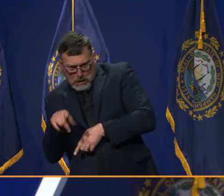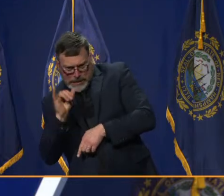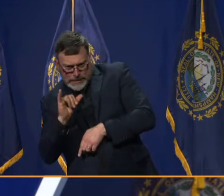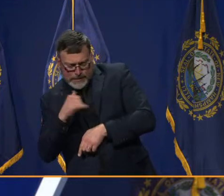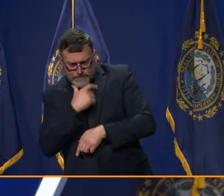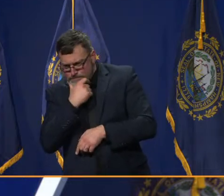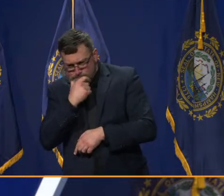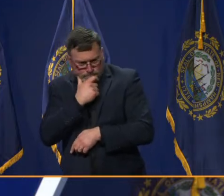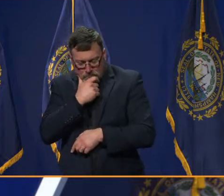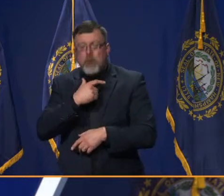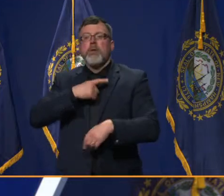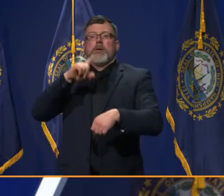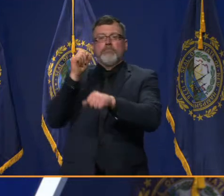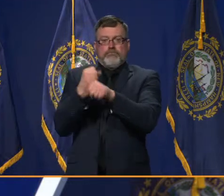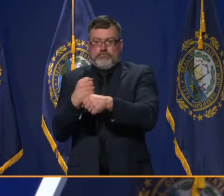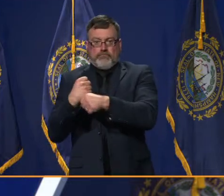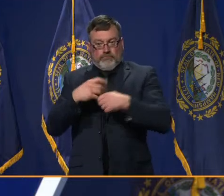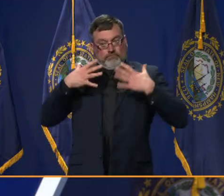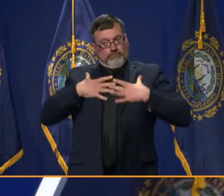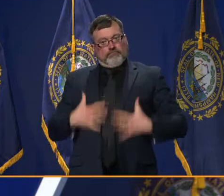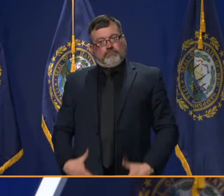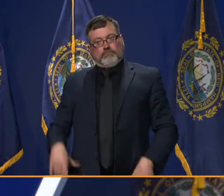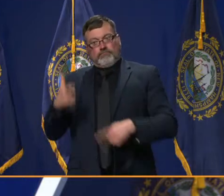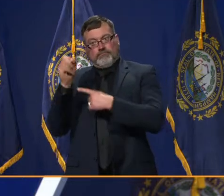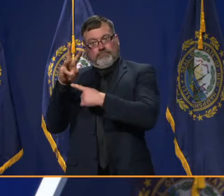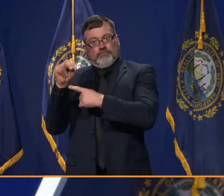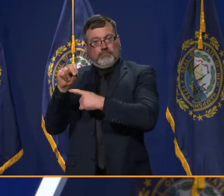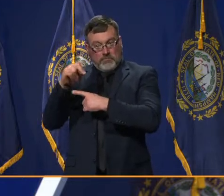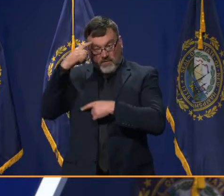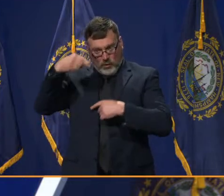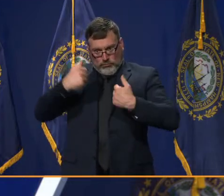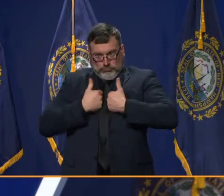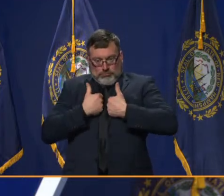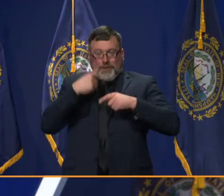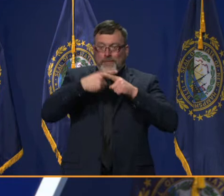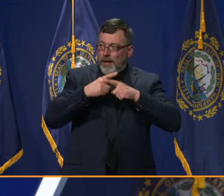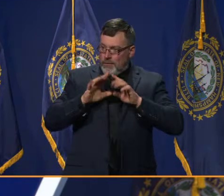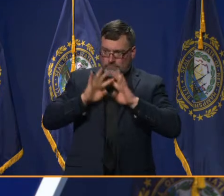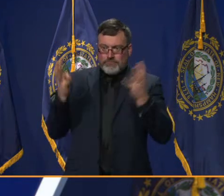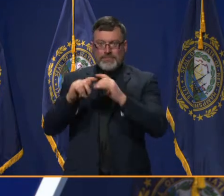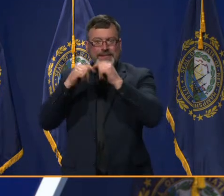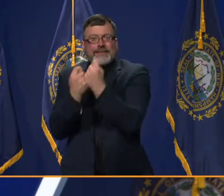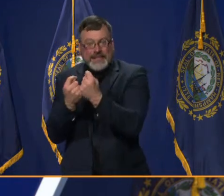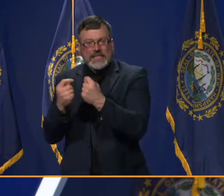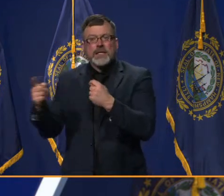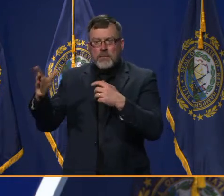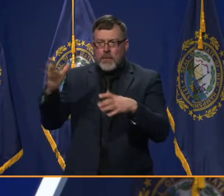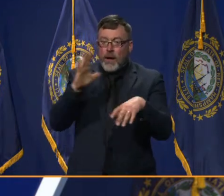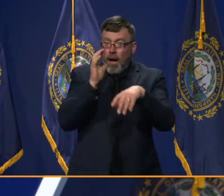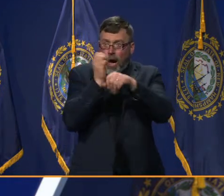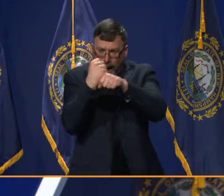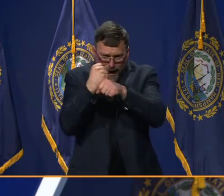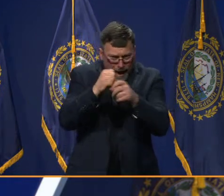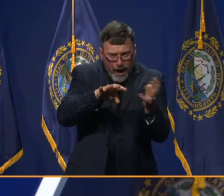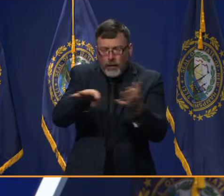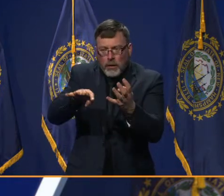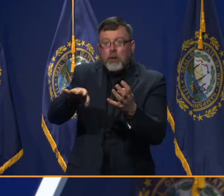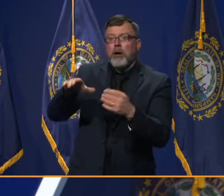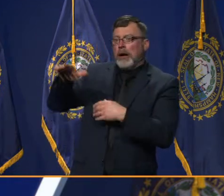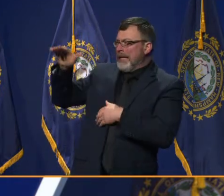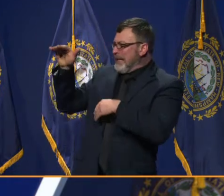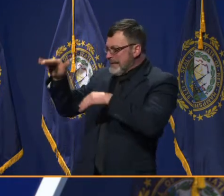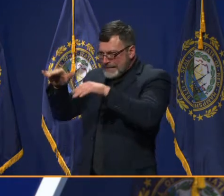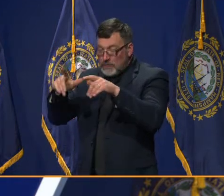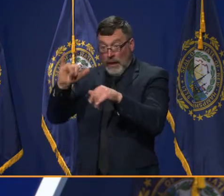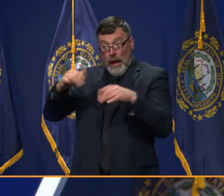herself and for her colleagues that were working on those front lines. She created a pattern to make disposable gowns. She recruited some